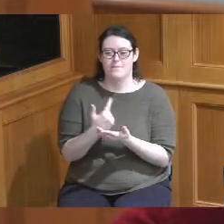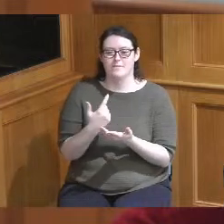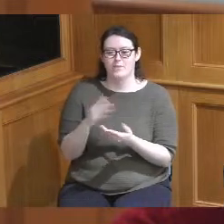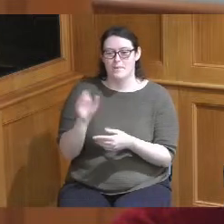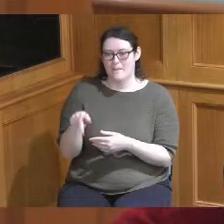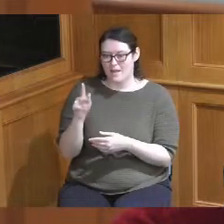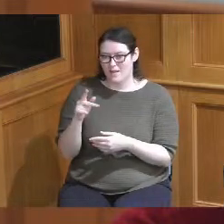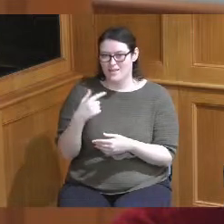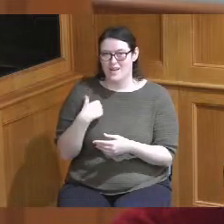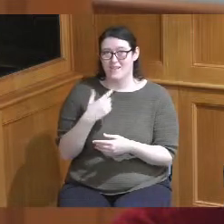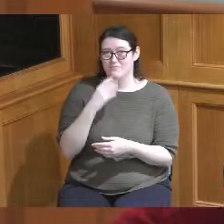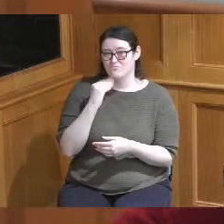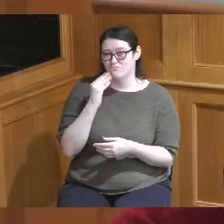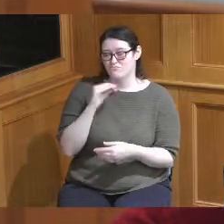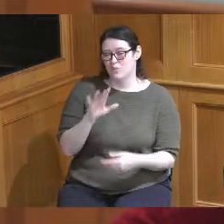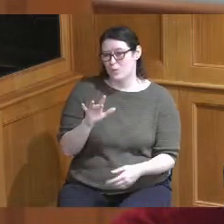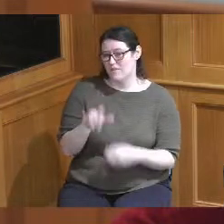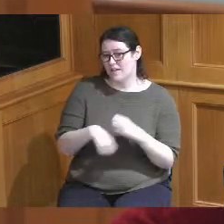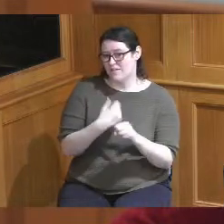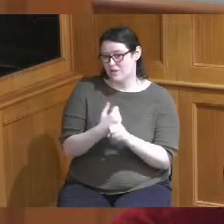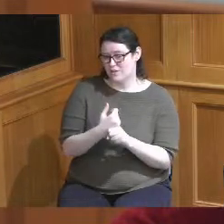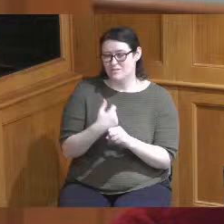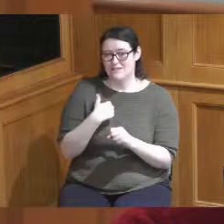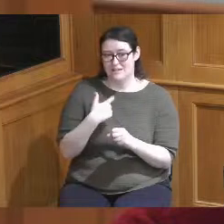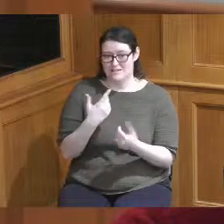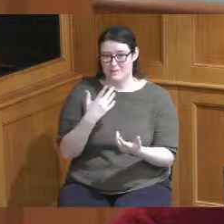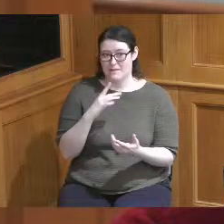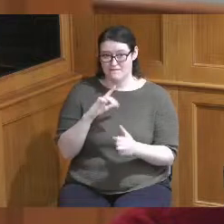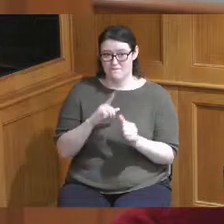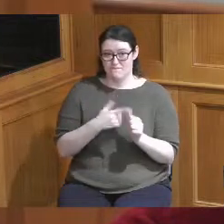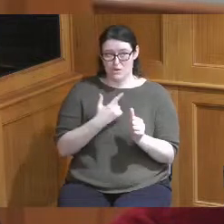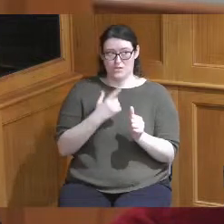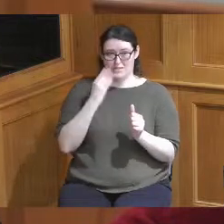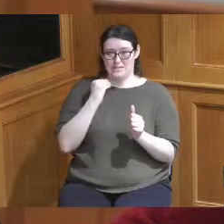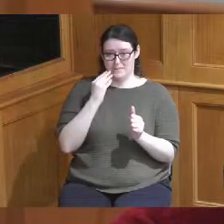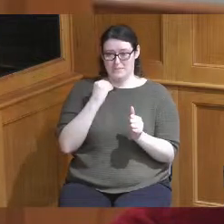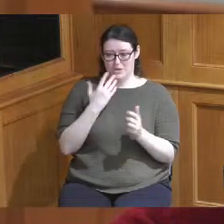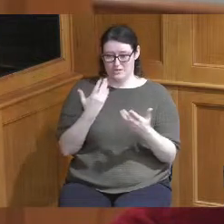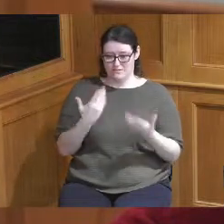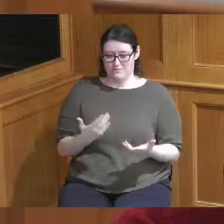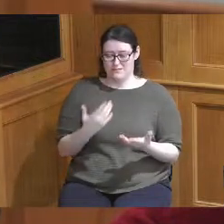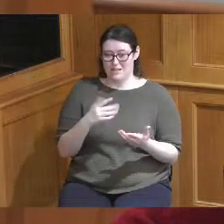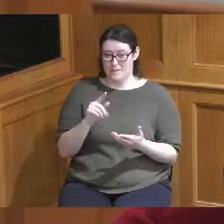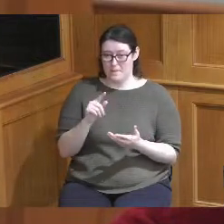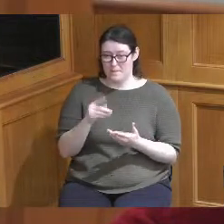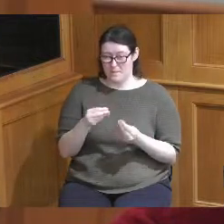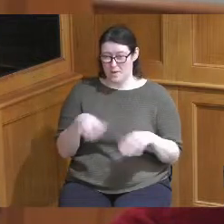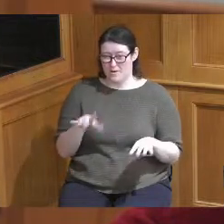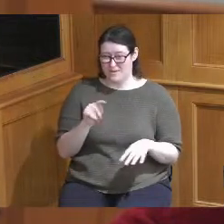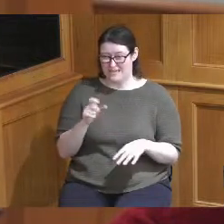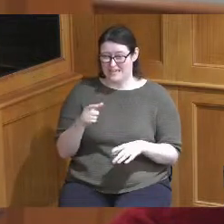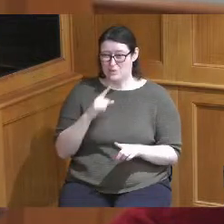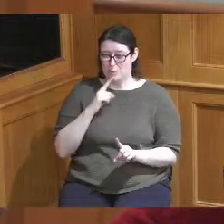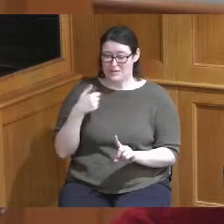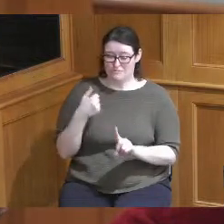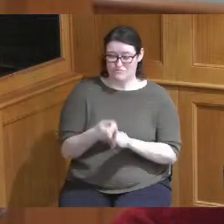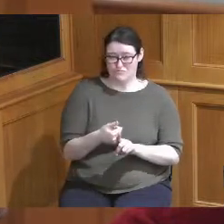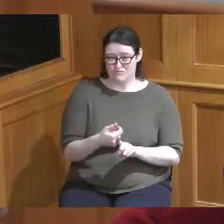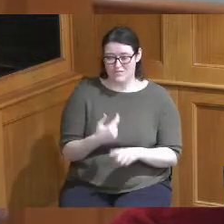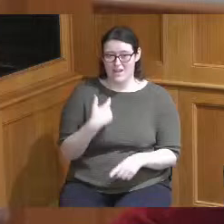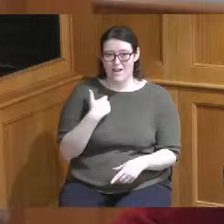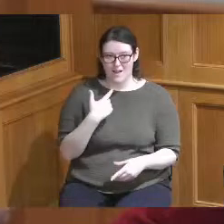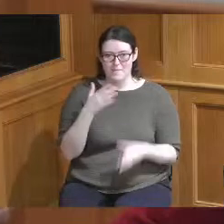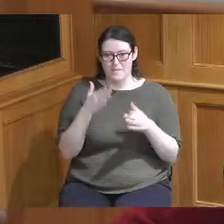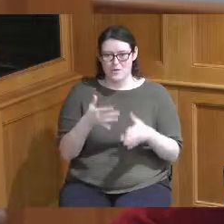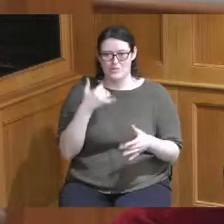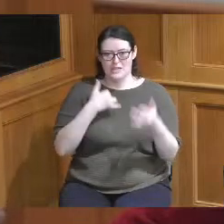over 25 years, so I can tell you firsthand how the property taxes affect individuals. I get the calls when